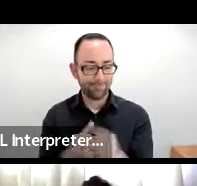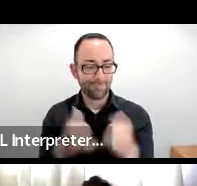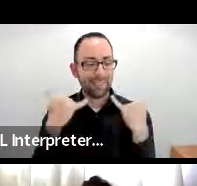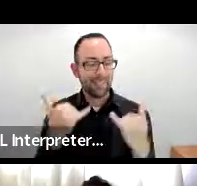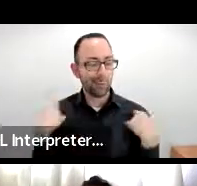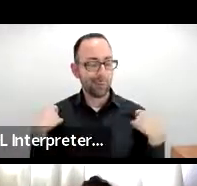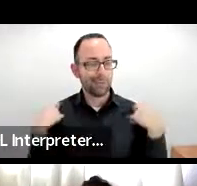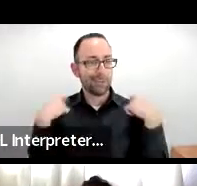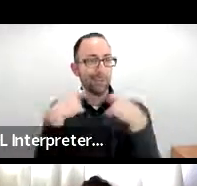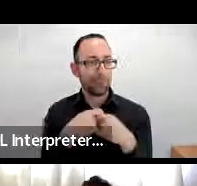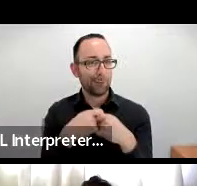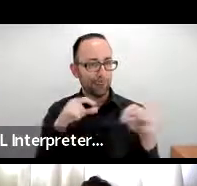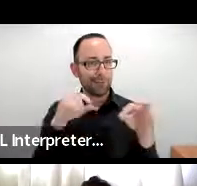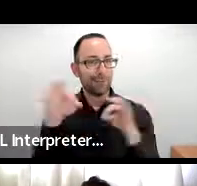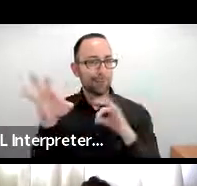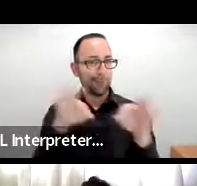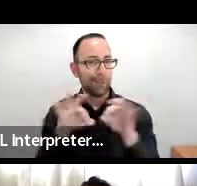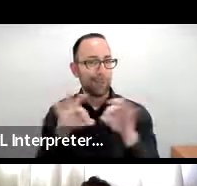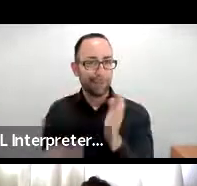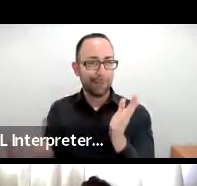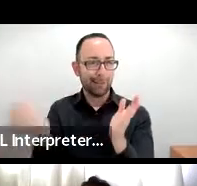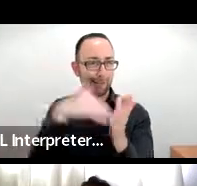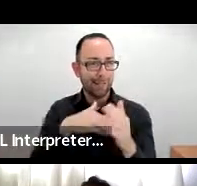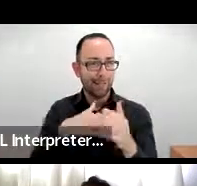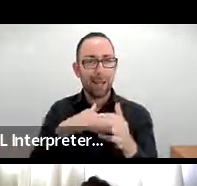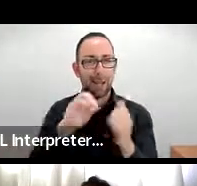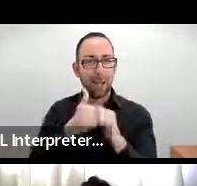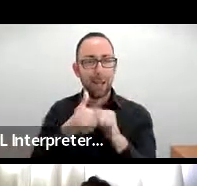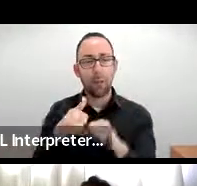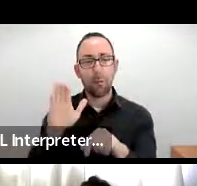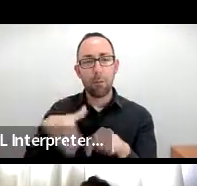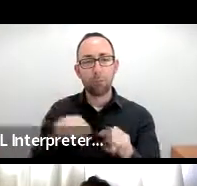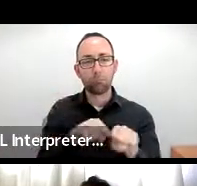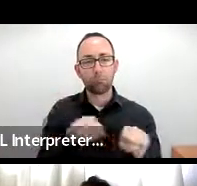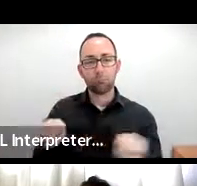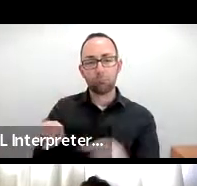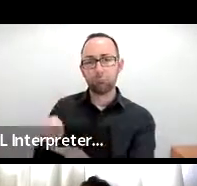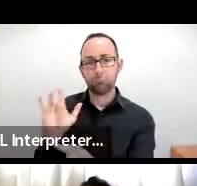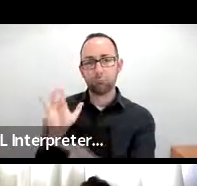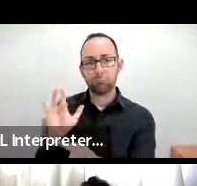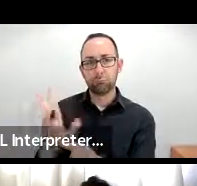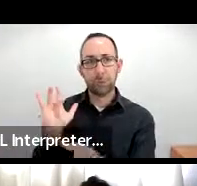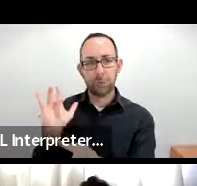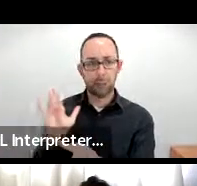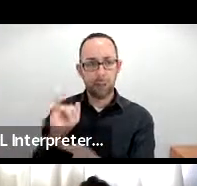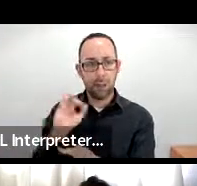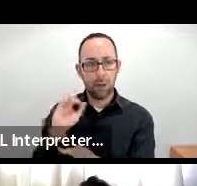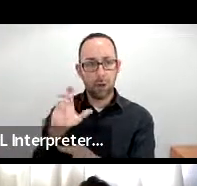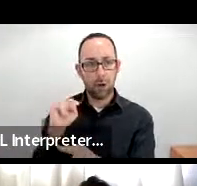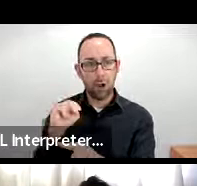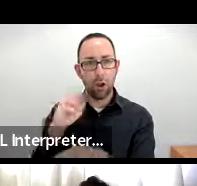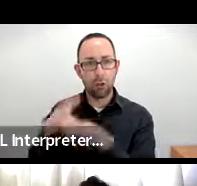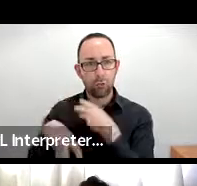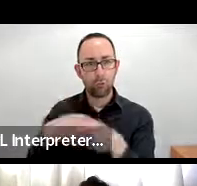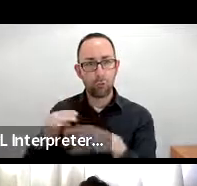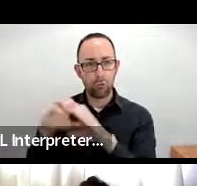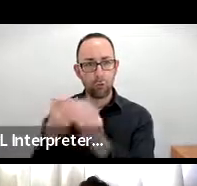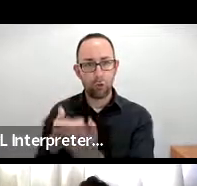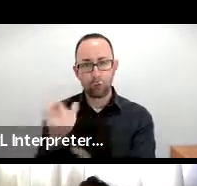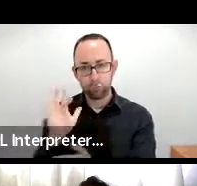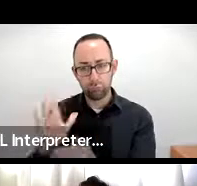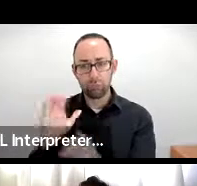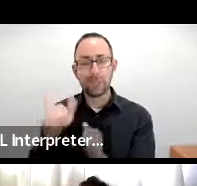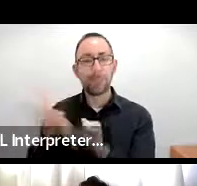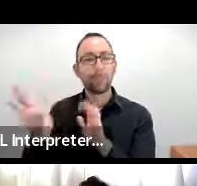de globo terráqueo en la parte inferior de la pantalla. Para escuchar la interpretación, presione el icono, luego seleccione la interpretación